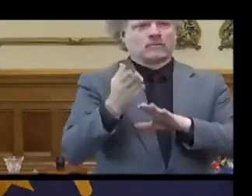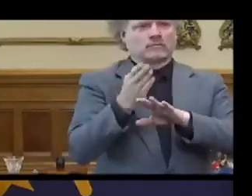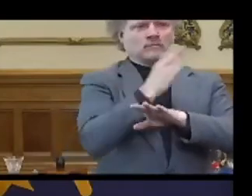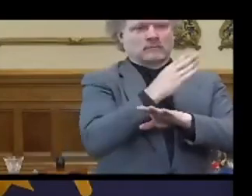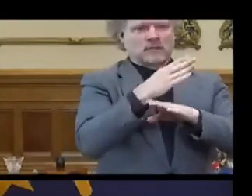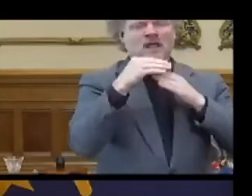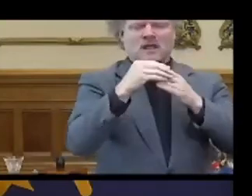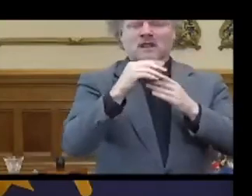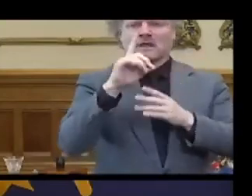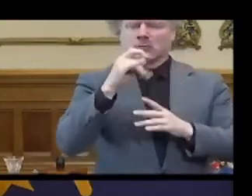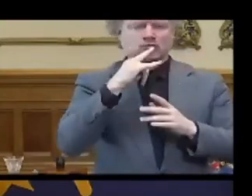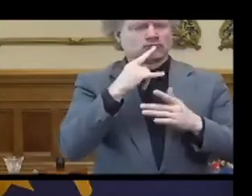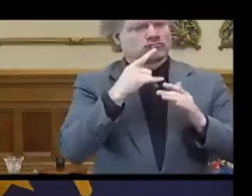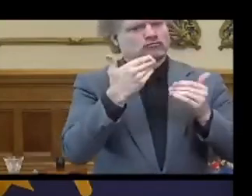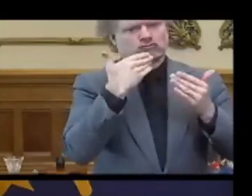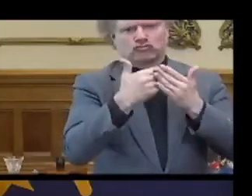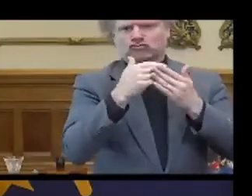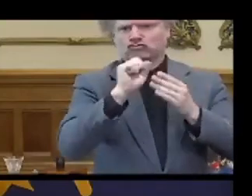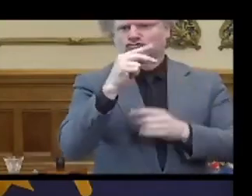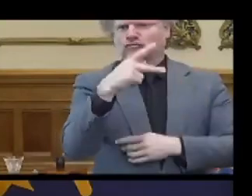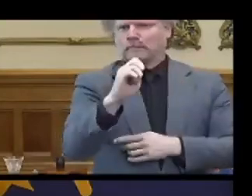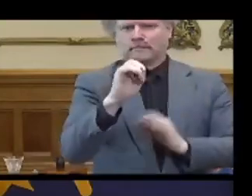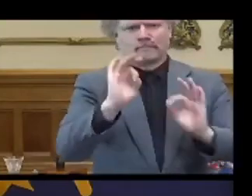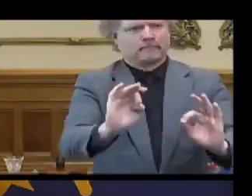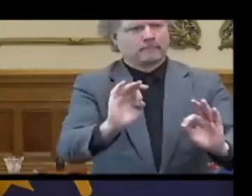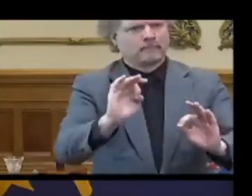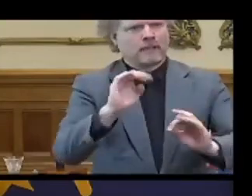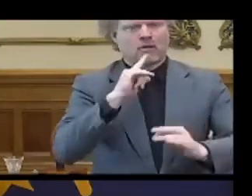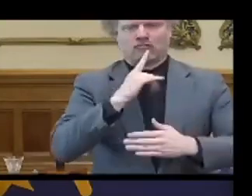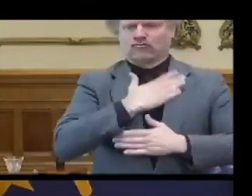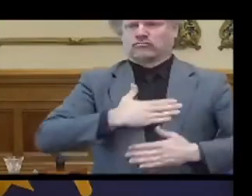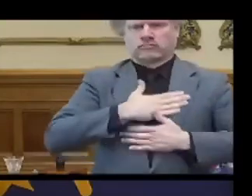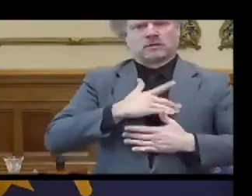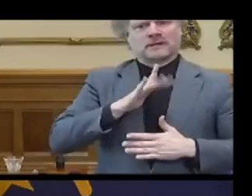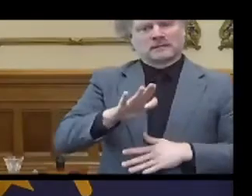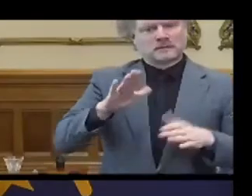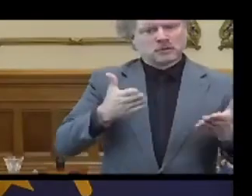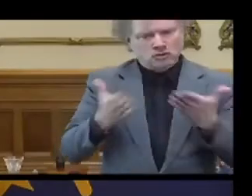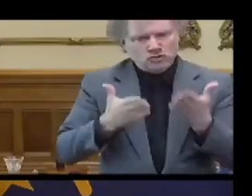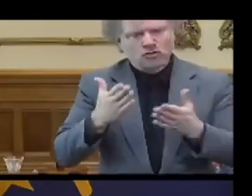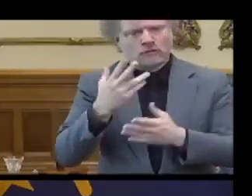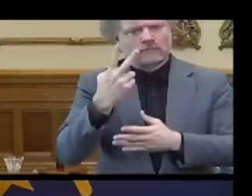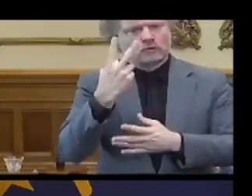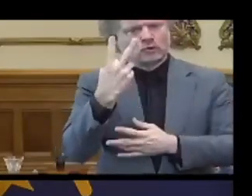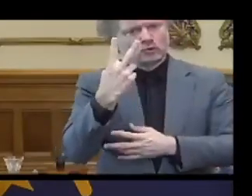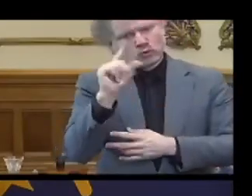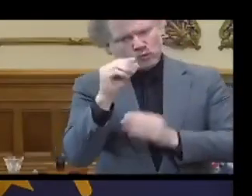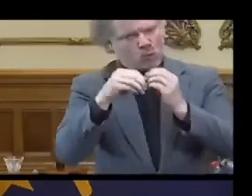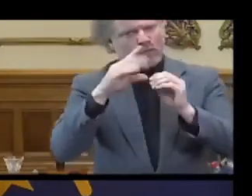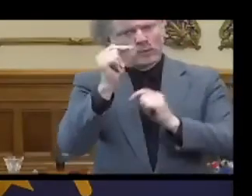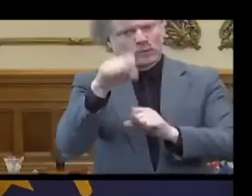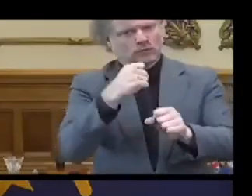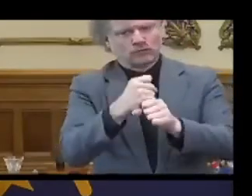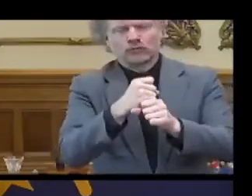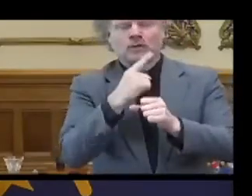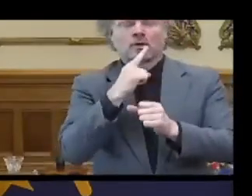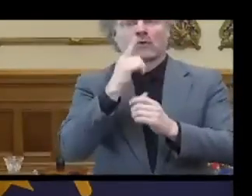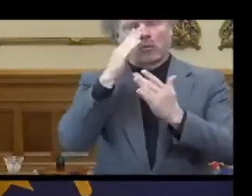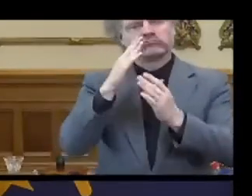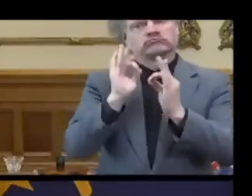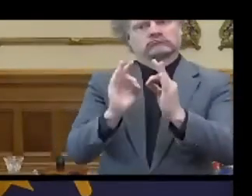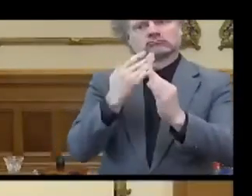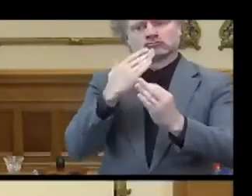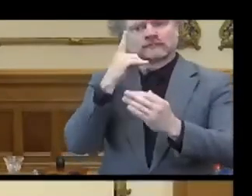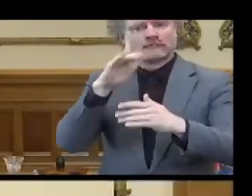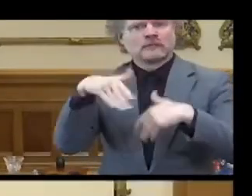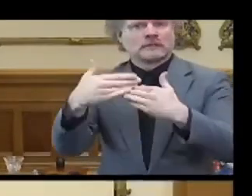in great shape. And I appreciate his more than 2 decades service and wish him well in whatever's next.